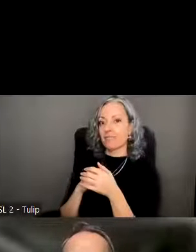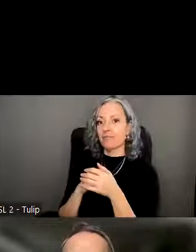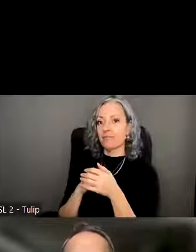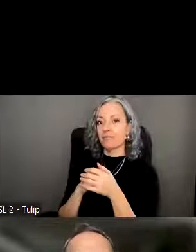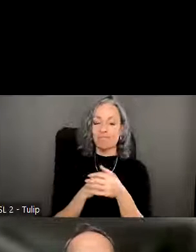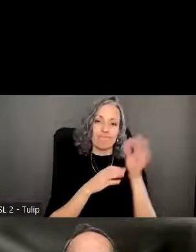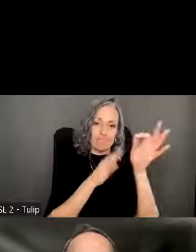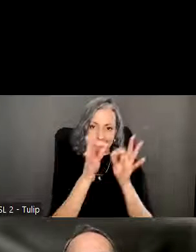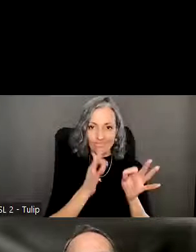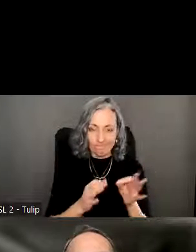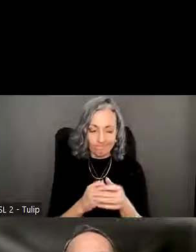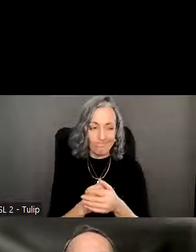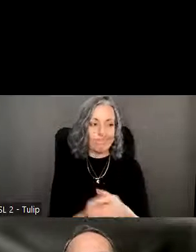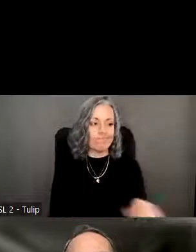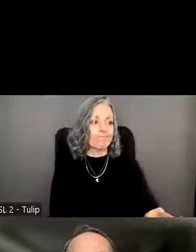instructions.